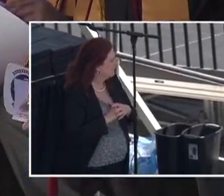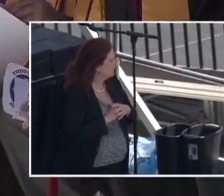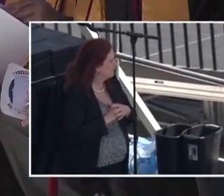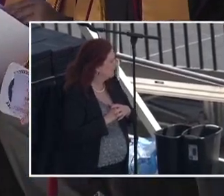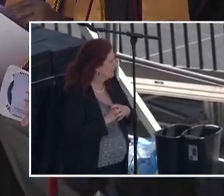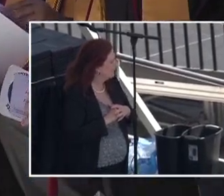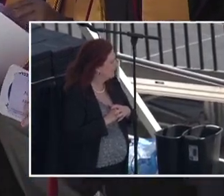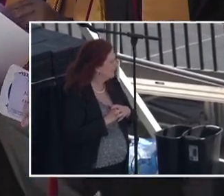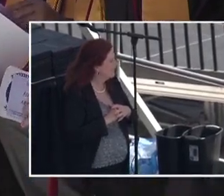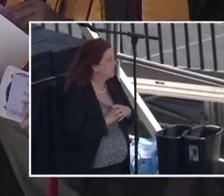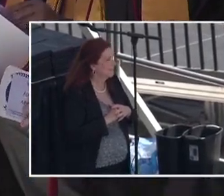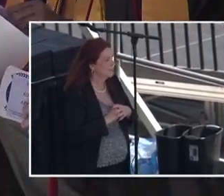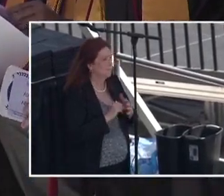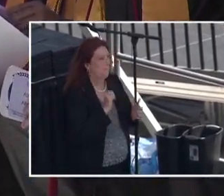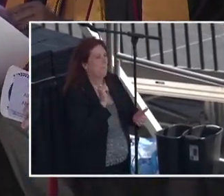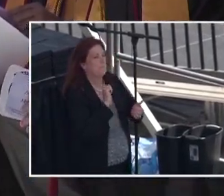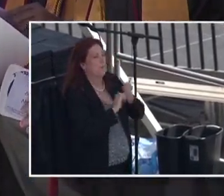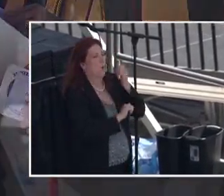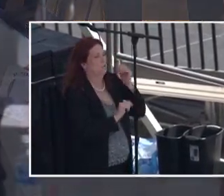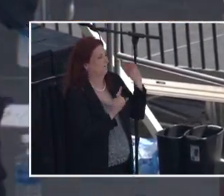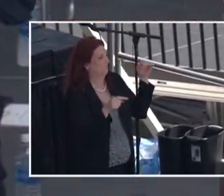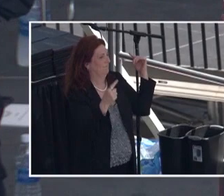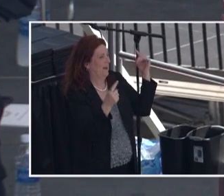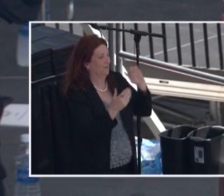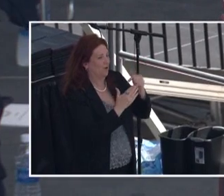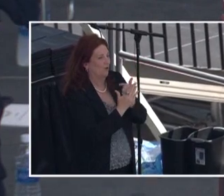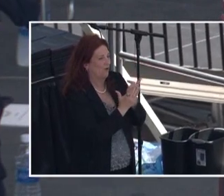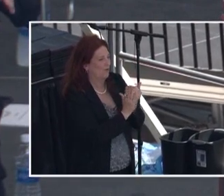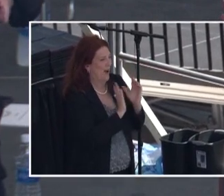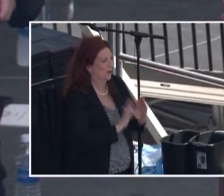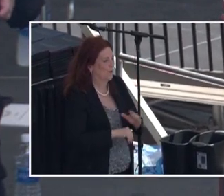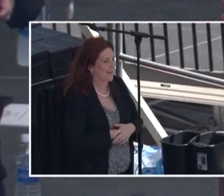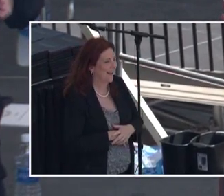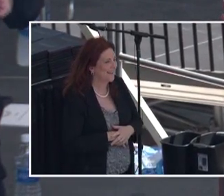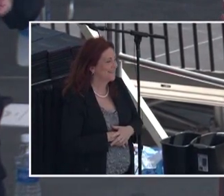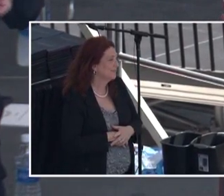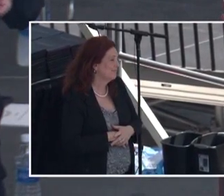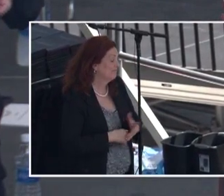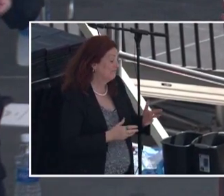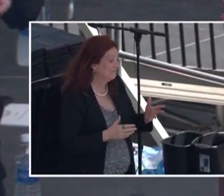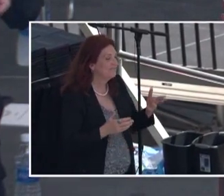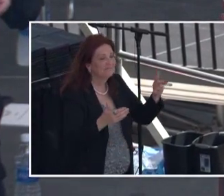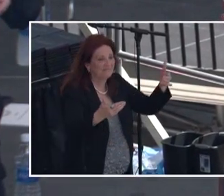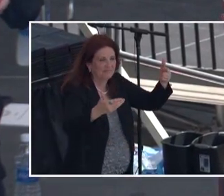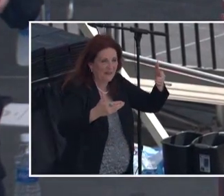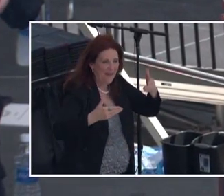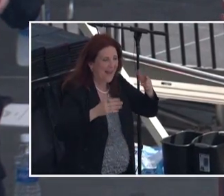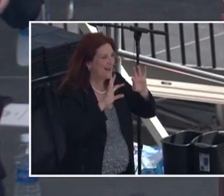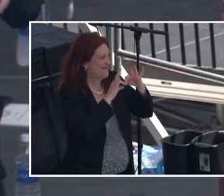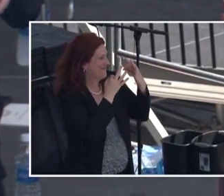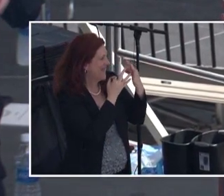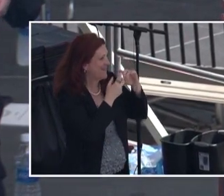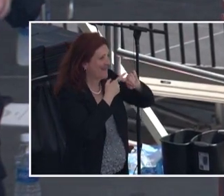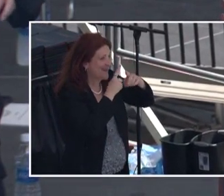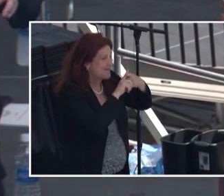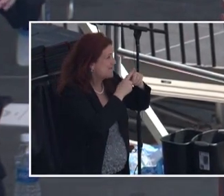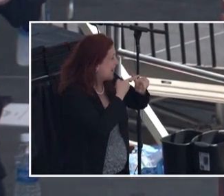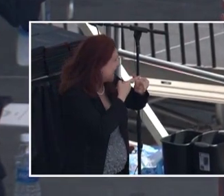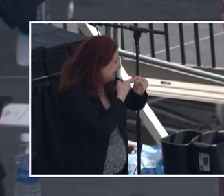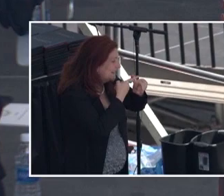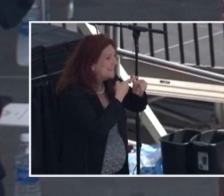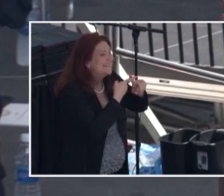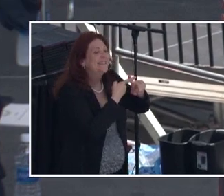I want to extend greetings to the families and friends of the graduates who are